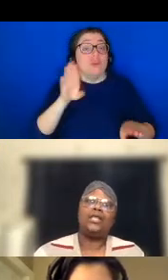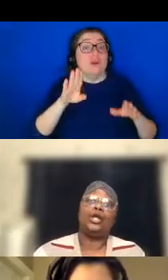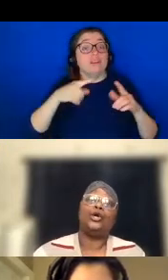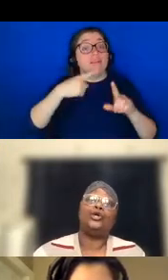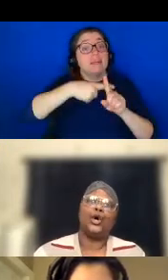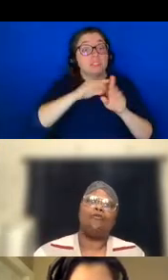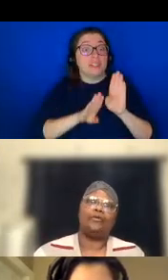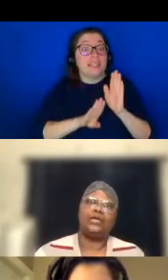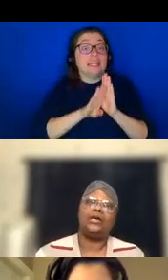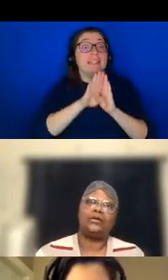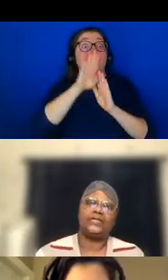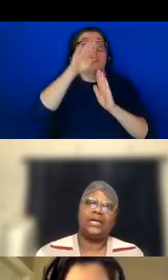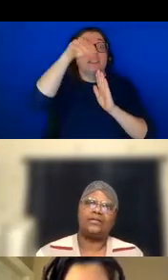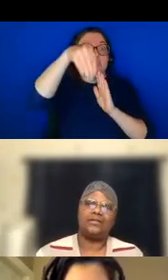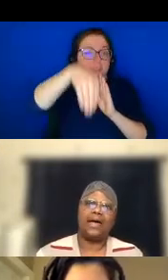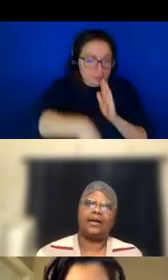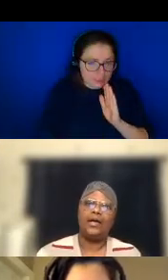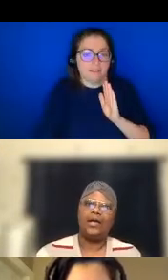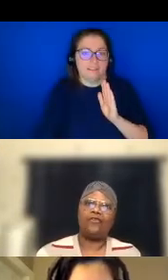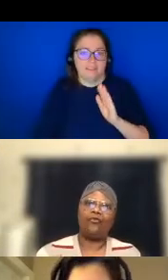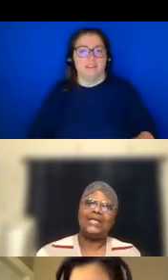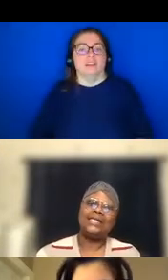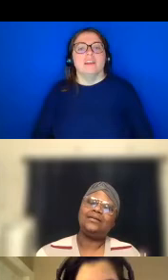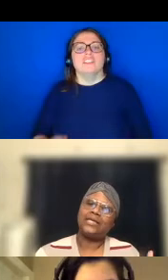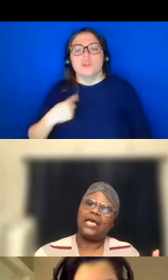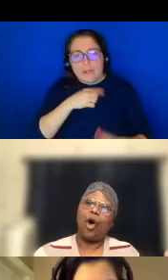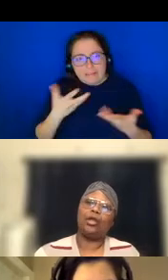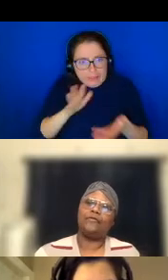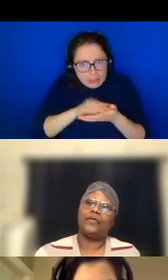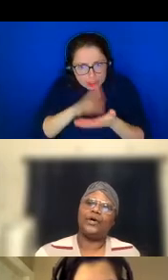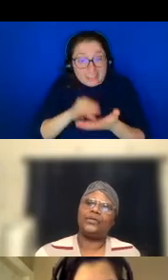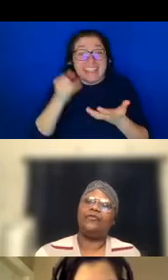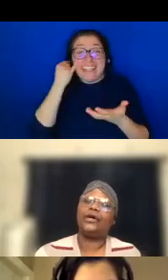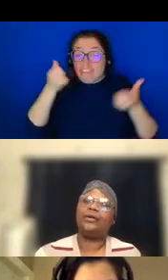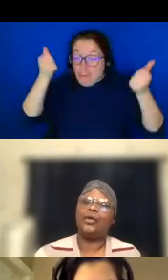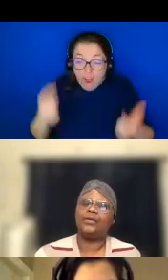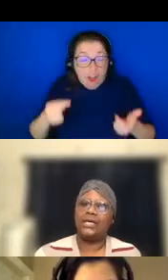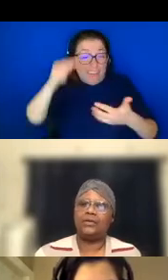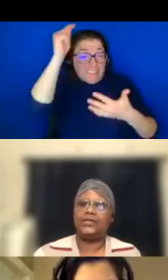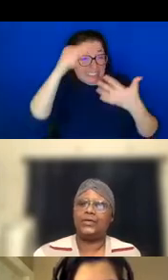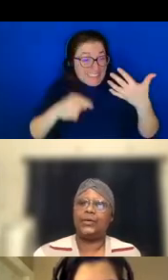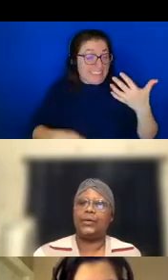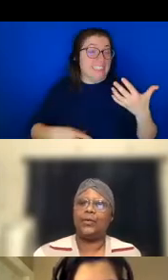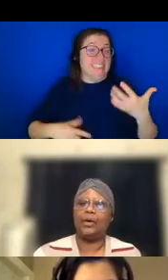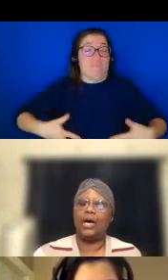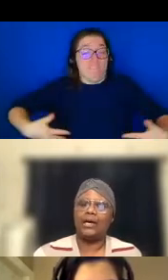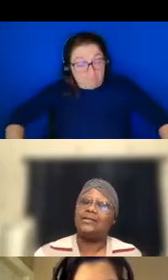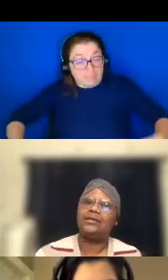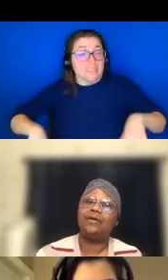we learned over the years is that if we didn't take all of those variables